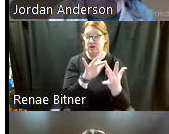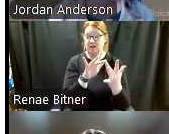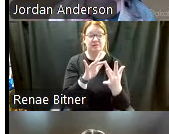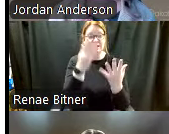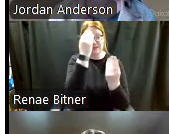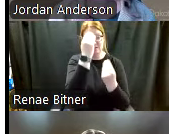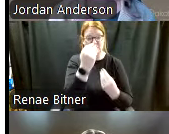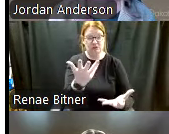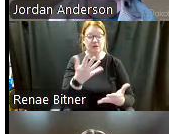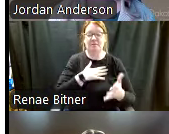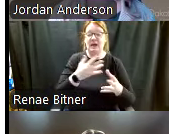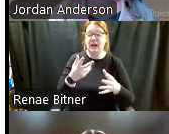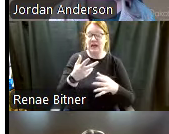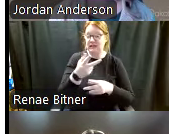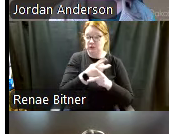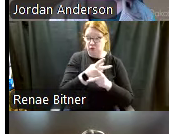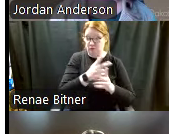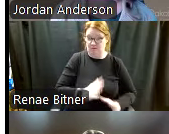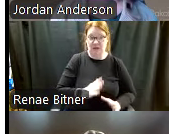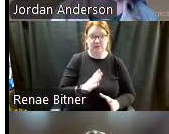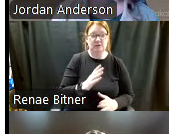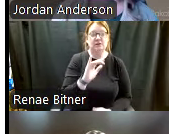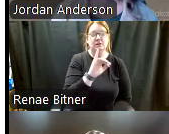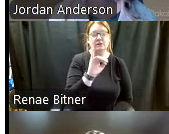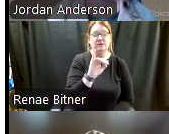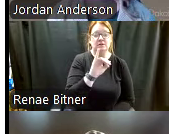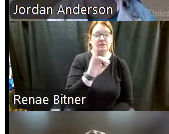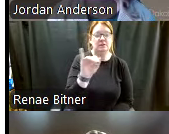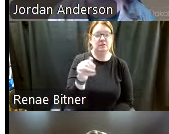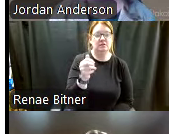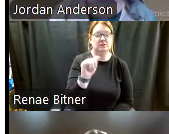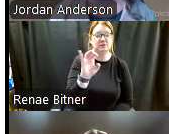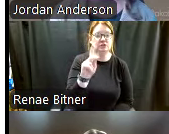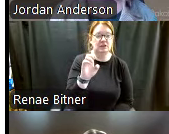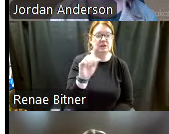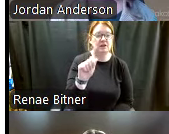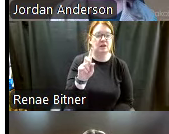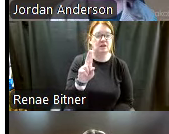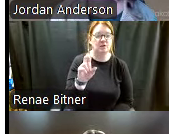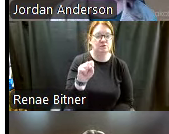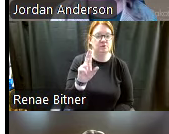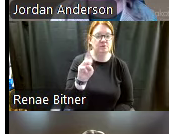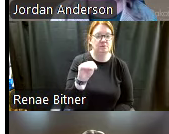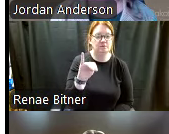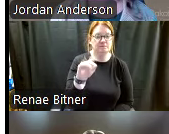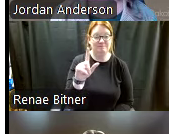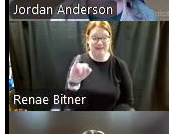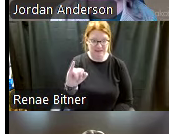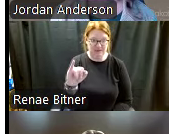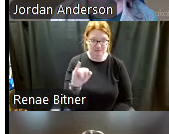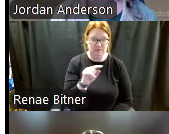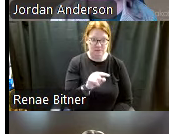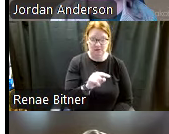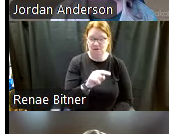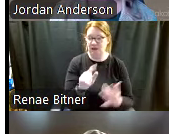My supervisor, who is the Part C coordinator, Jackie Udusameli for the state of North Dakota, is on here as well. And I encourage them